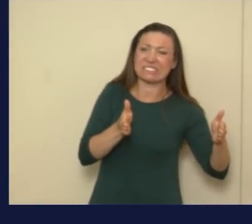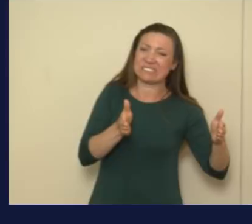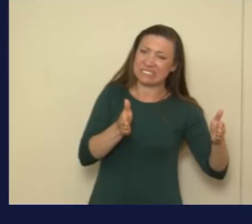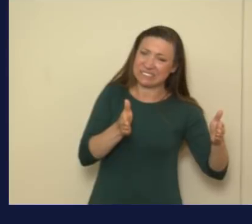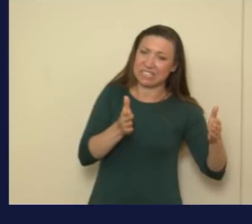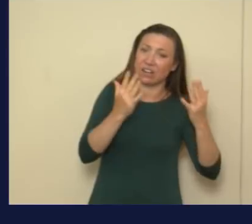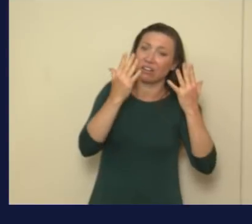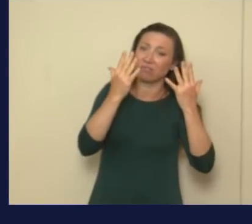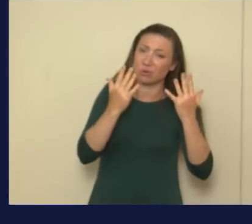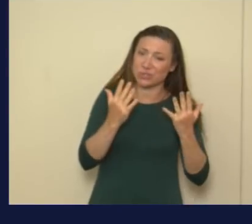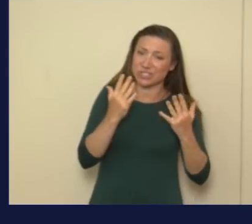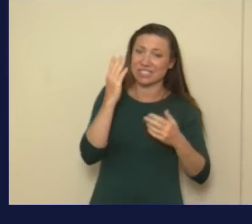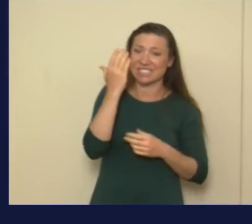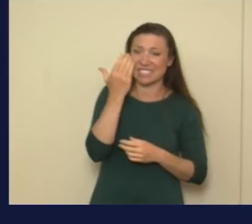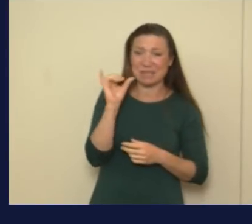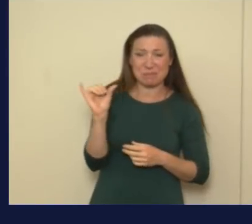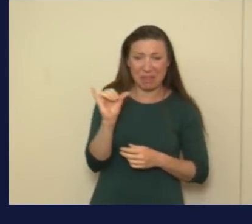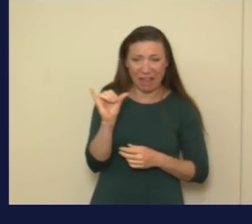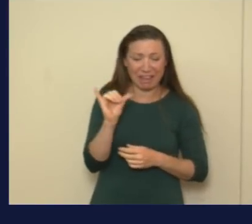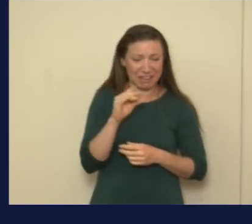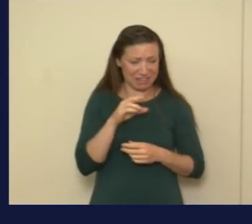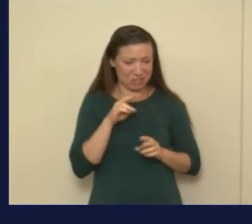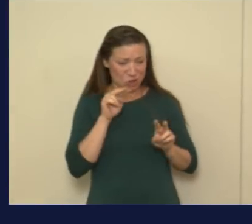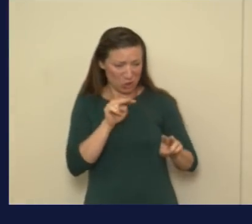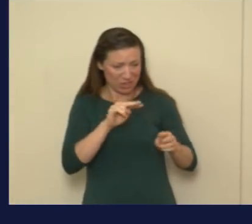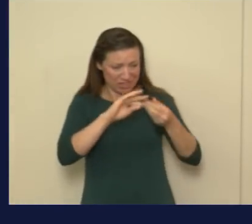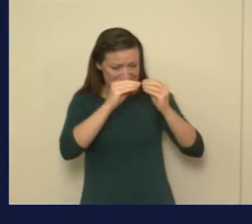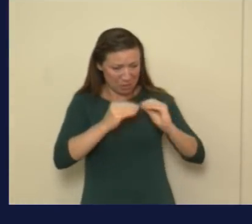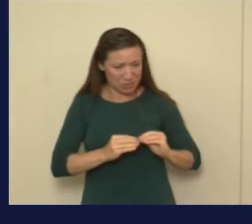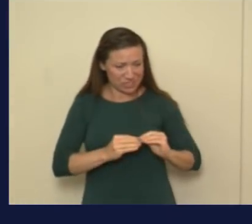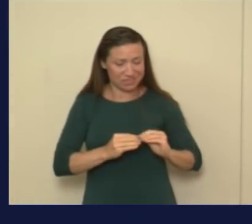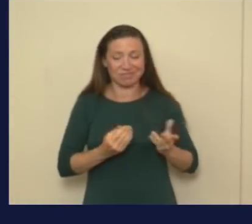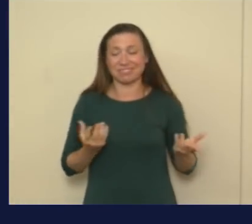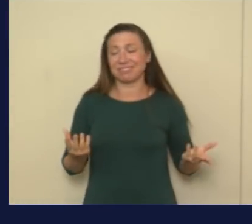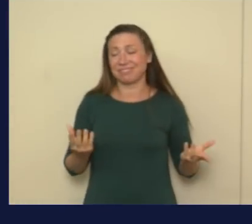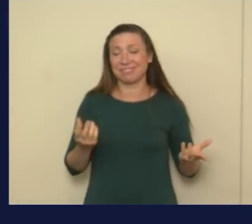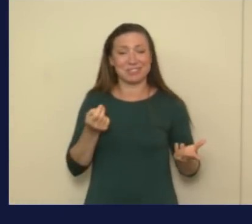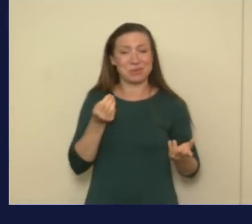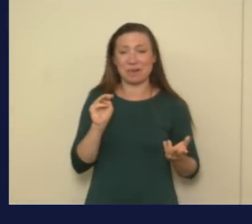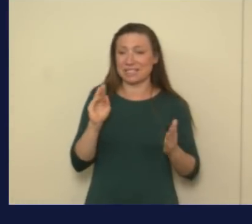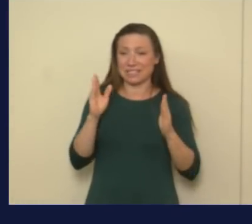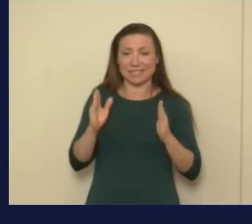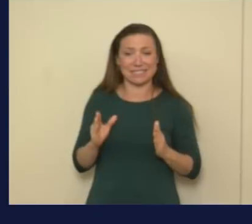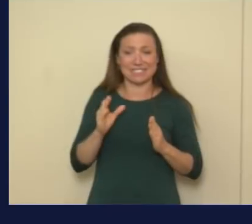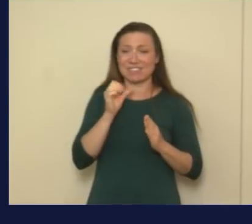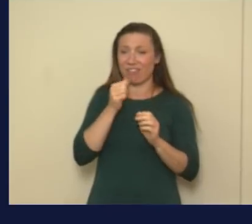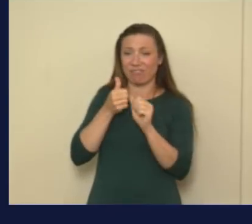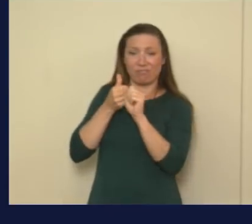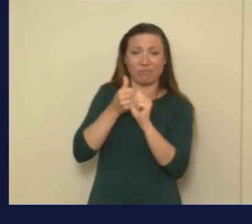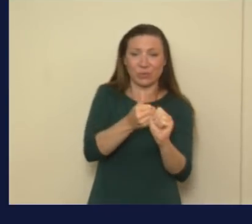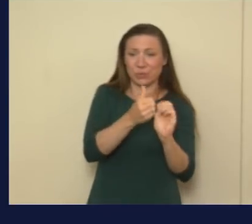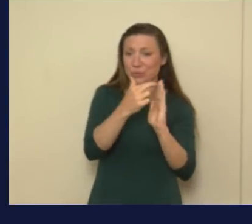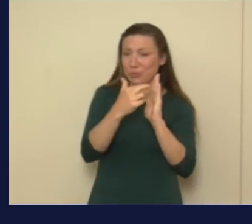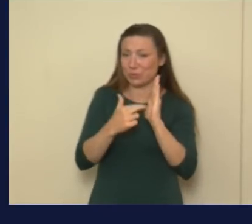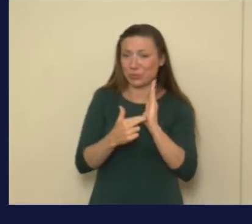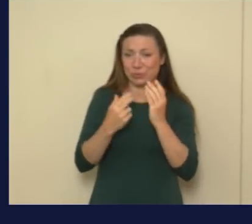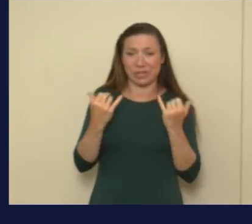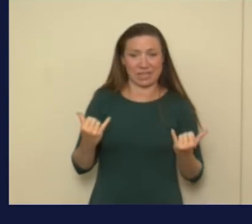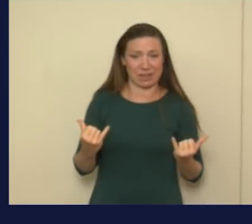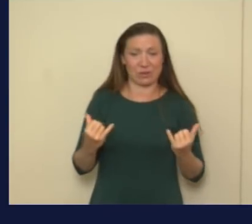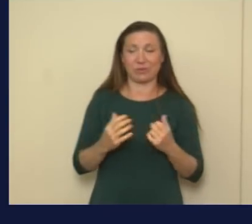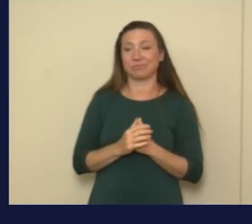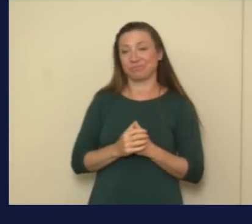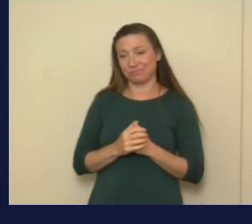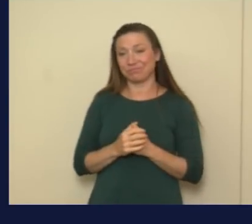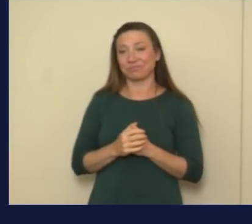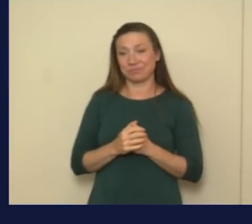on the numbers and the rate of infection, to be very compliant. Plus, we have many New Mexicans and many businesses who call us